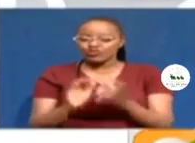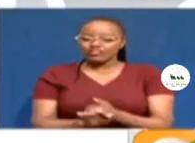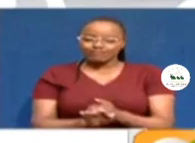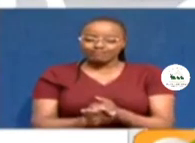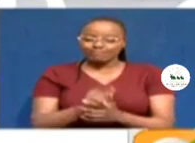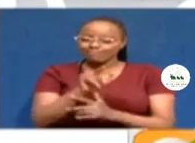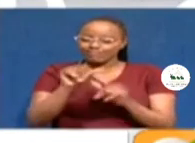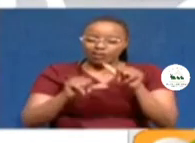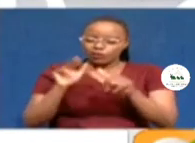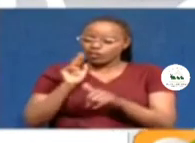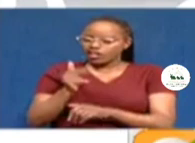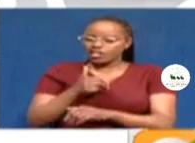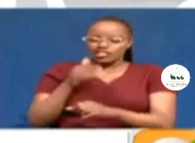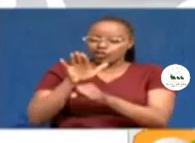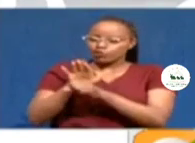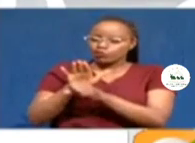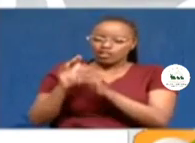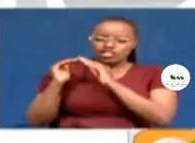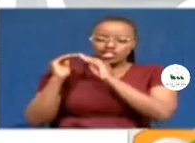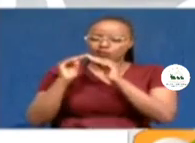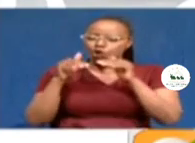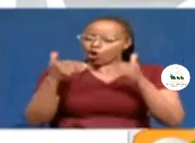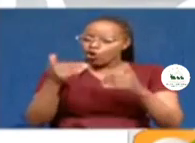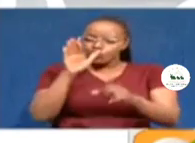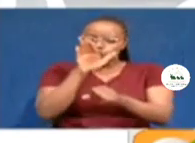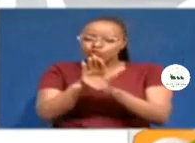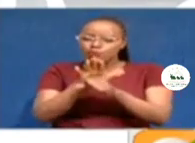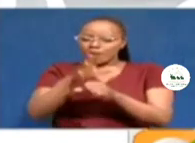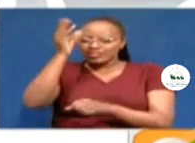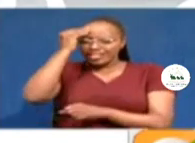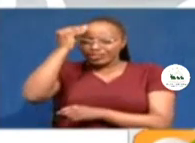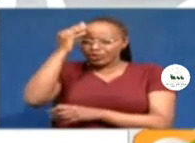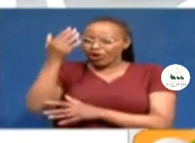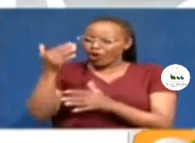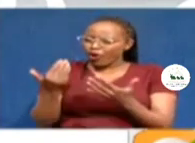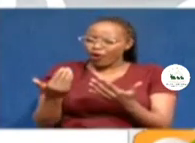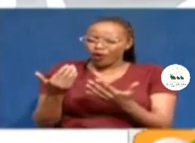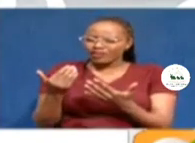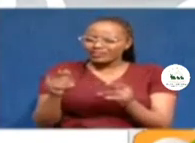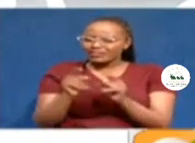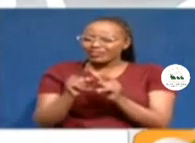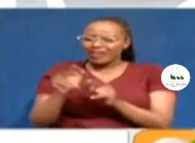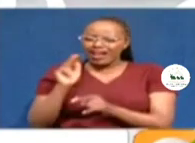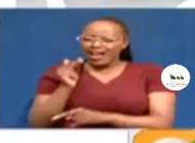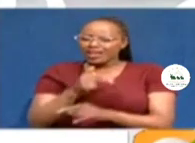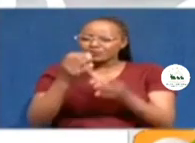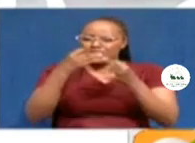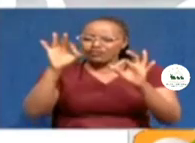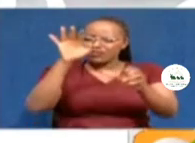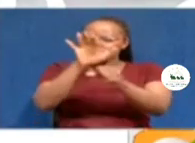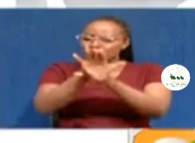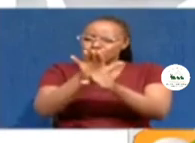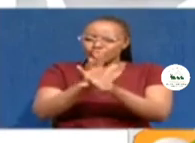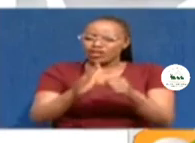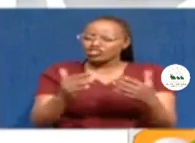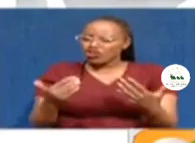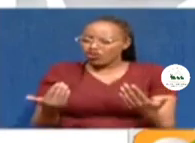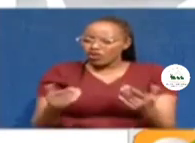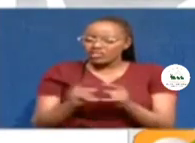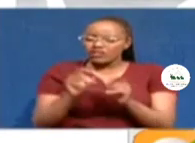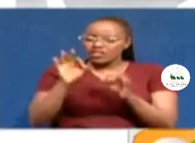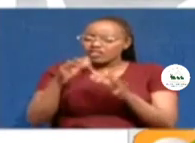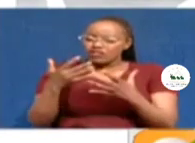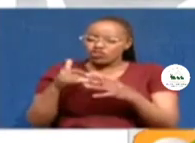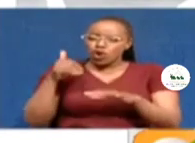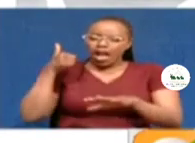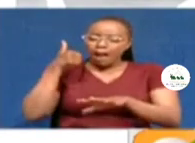Barak, what is it about us? Is it too much democracy? Is it too much education? Are we too free? Because, you know, if you insult